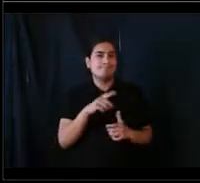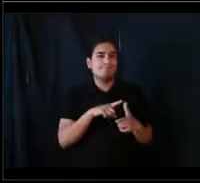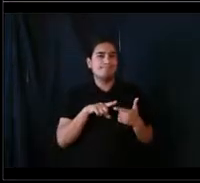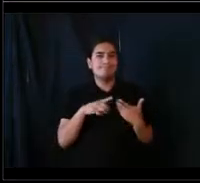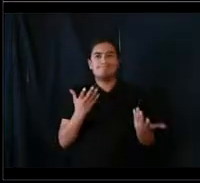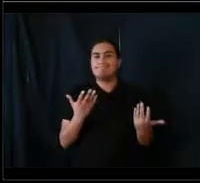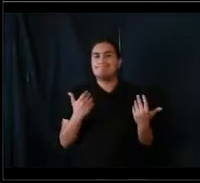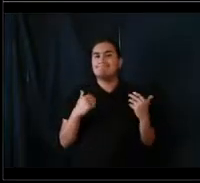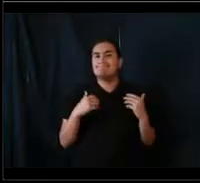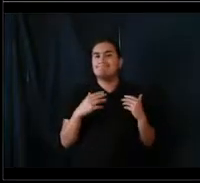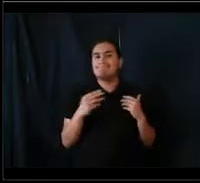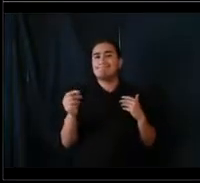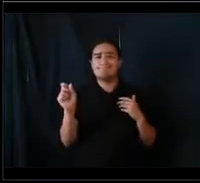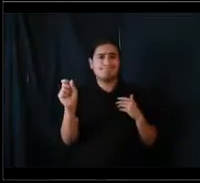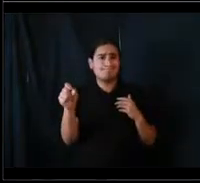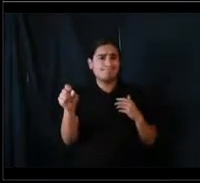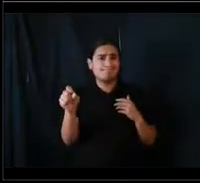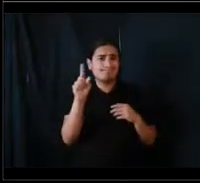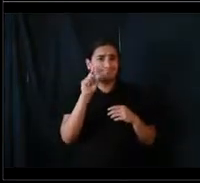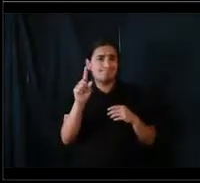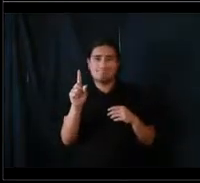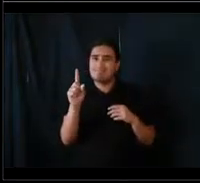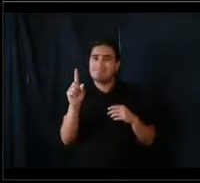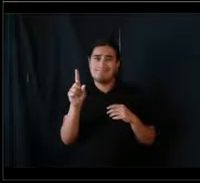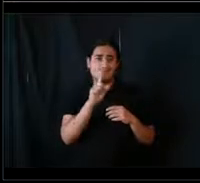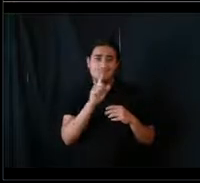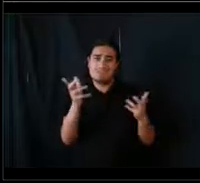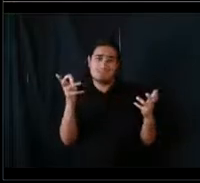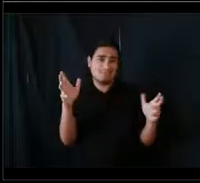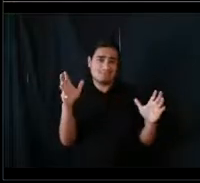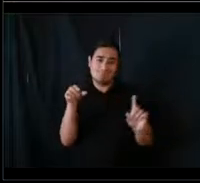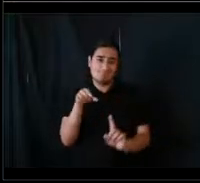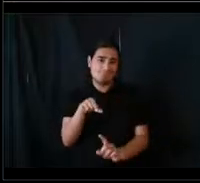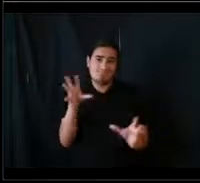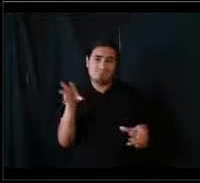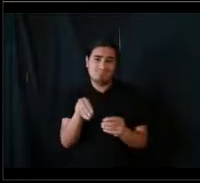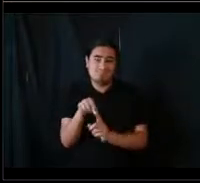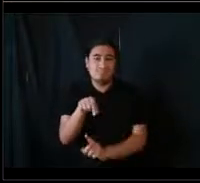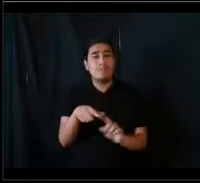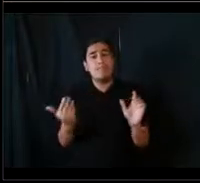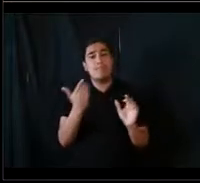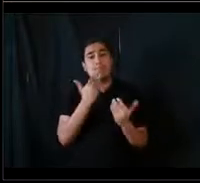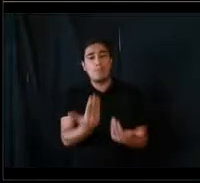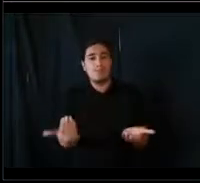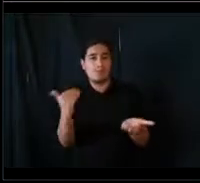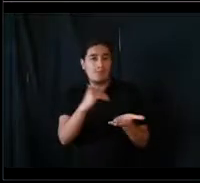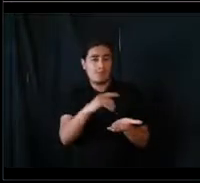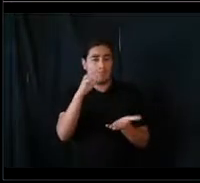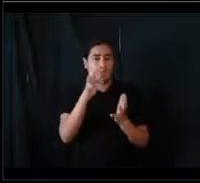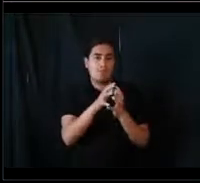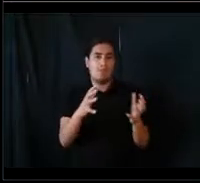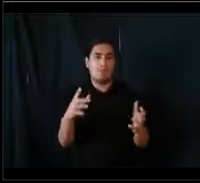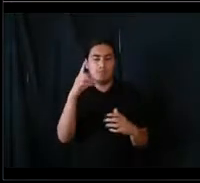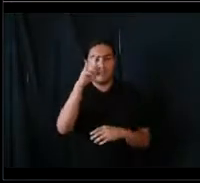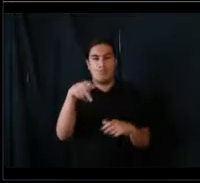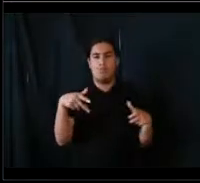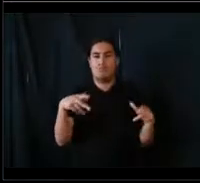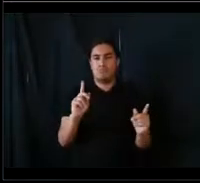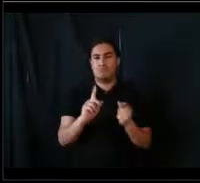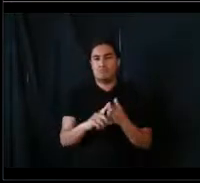uh yeah that's that's pretty much it um but thank you again so much for uh the